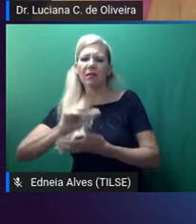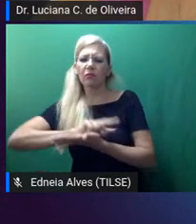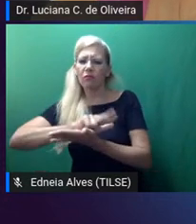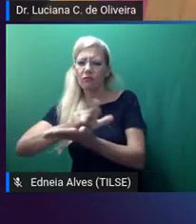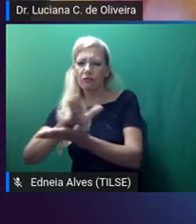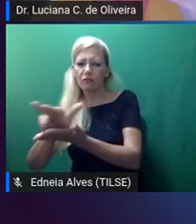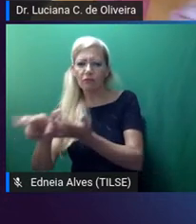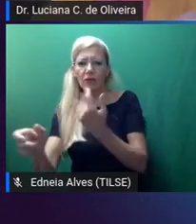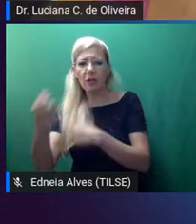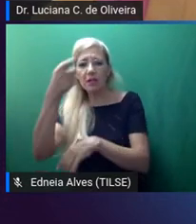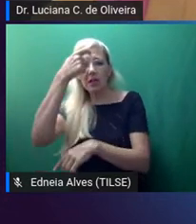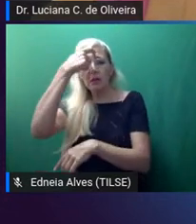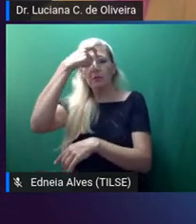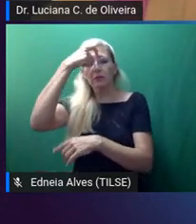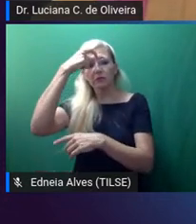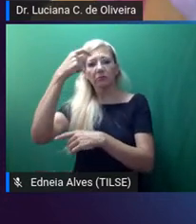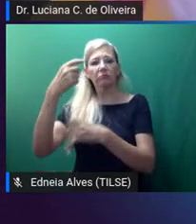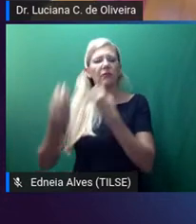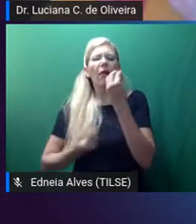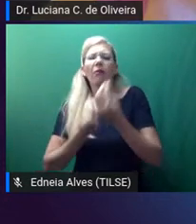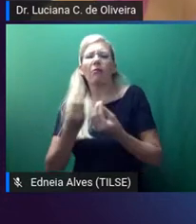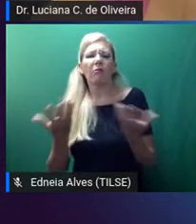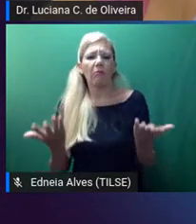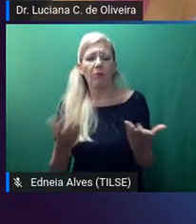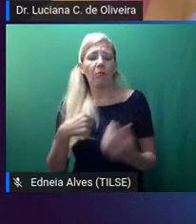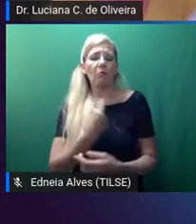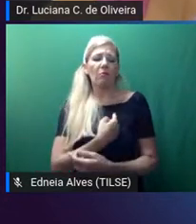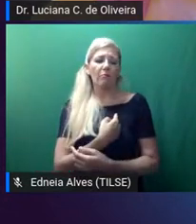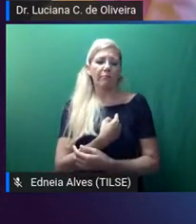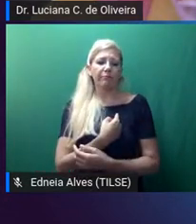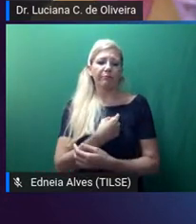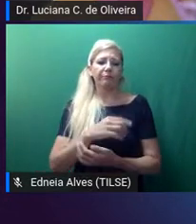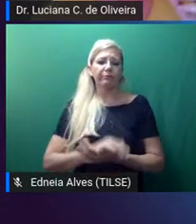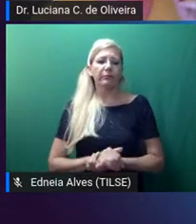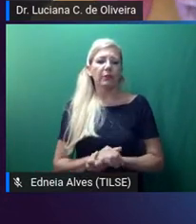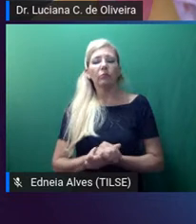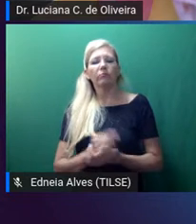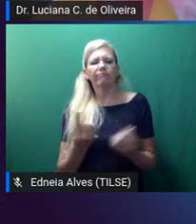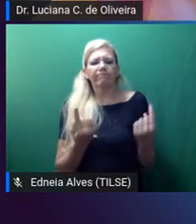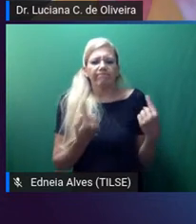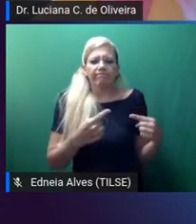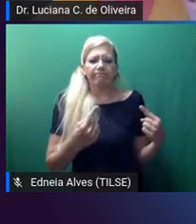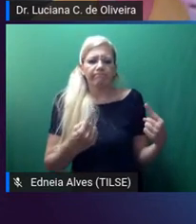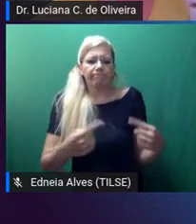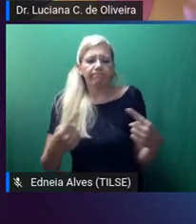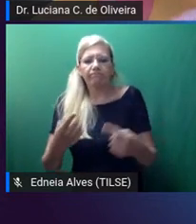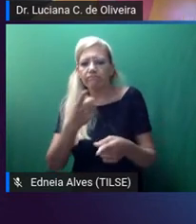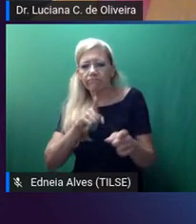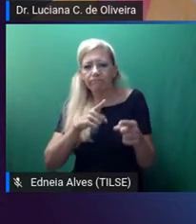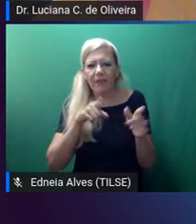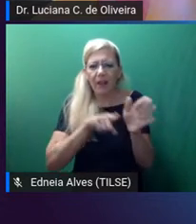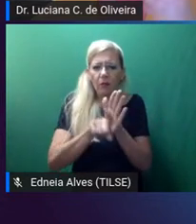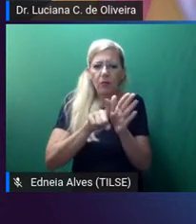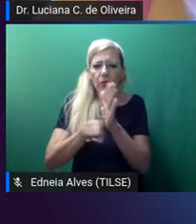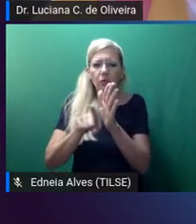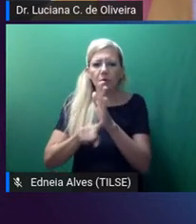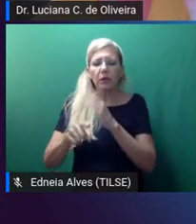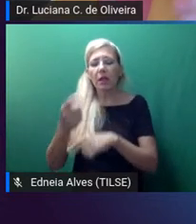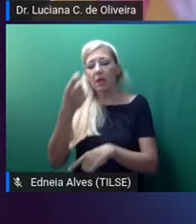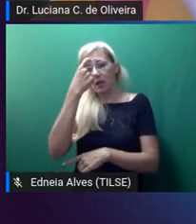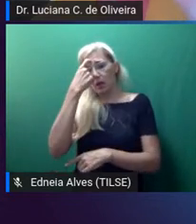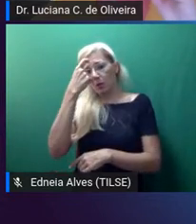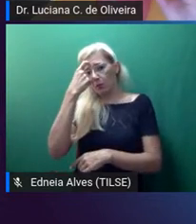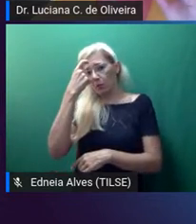So these are what I call critical questions for us to be thinking about as we